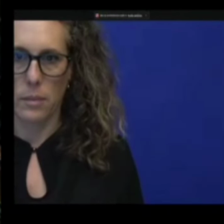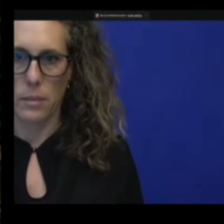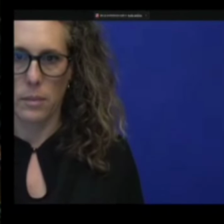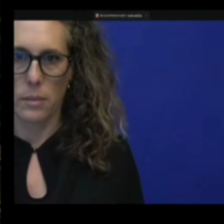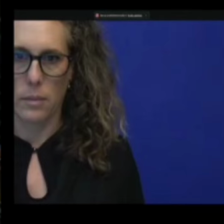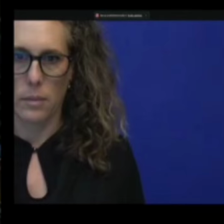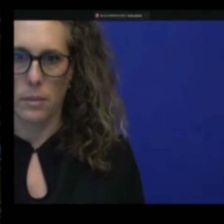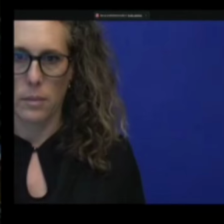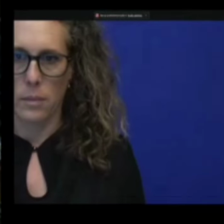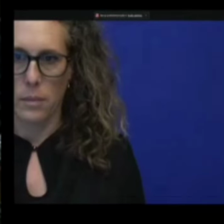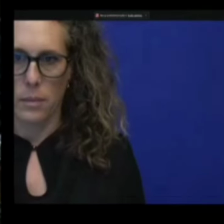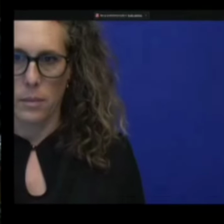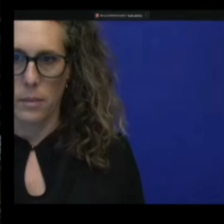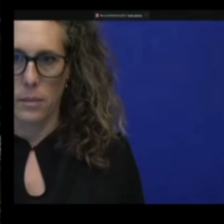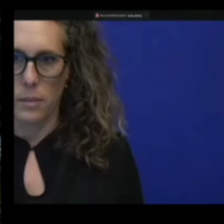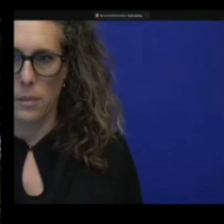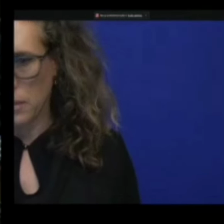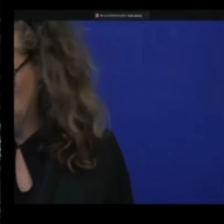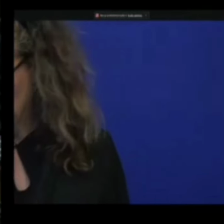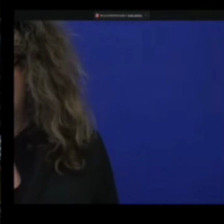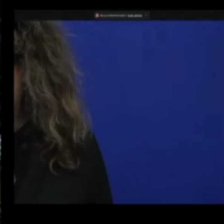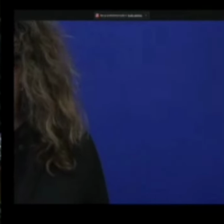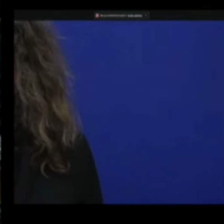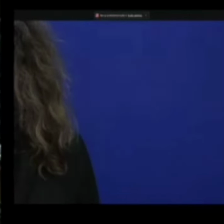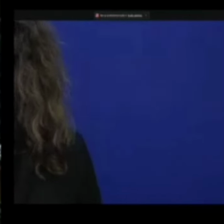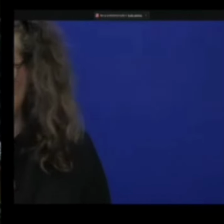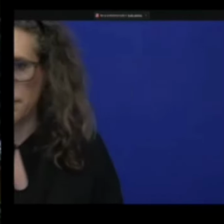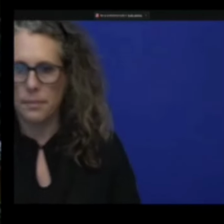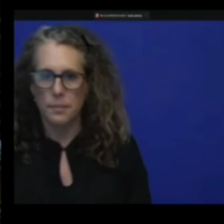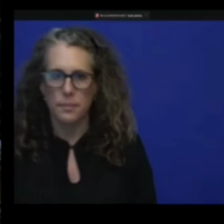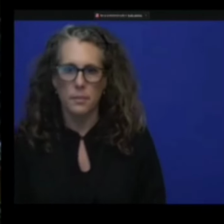excellencies, distinguished delegates,